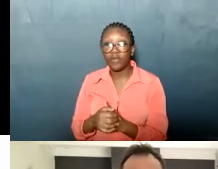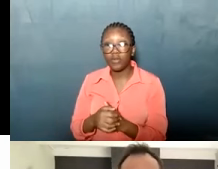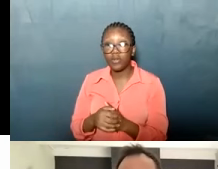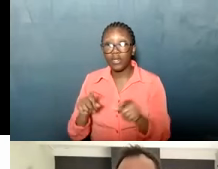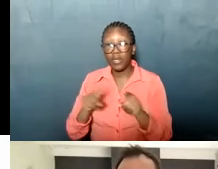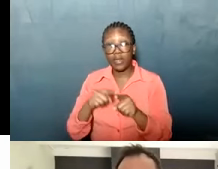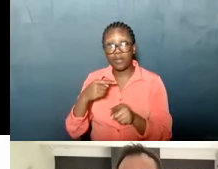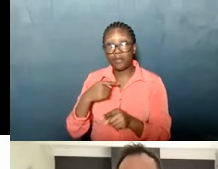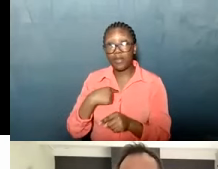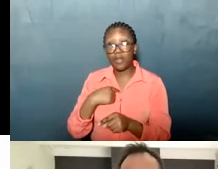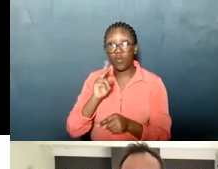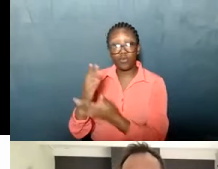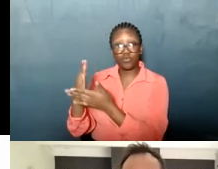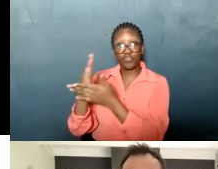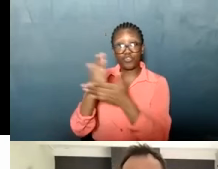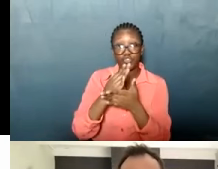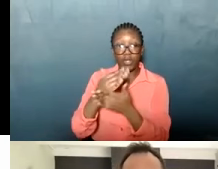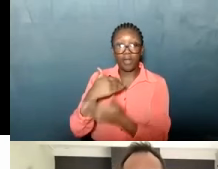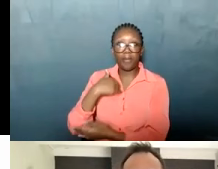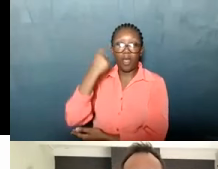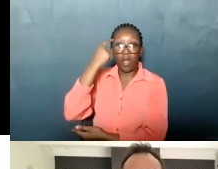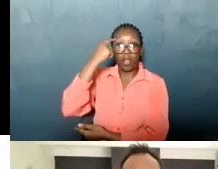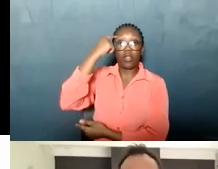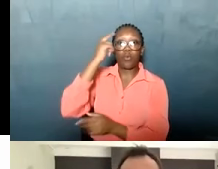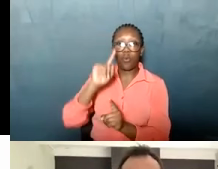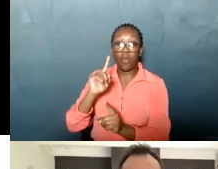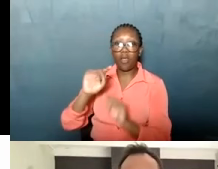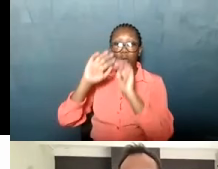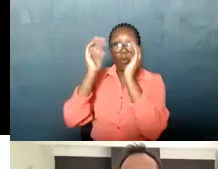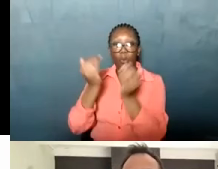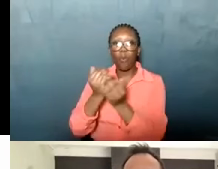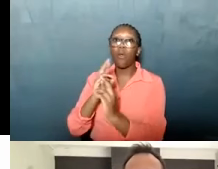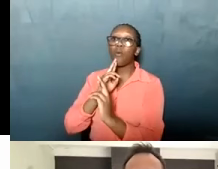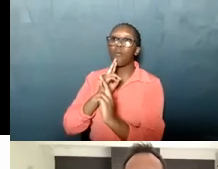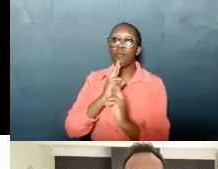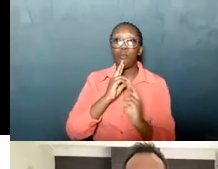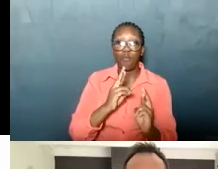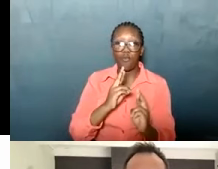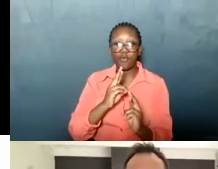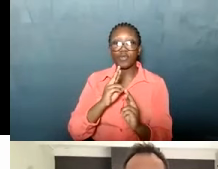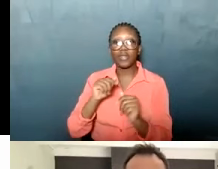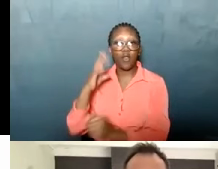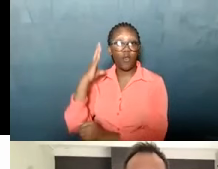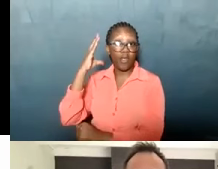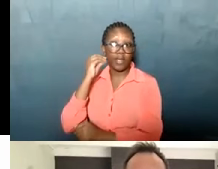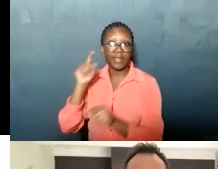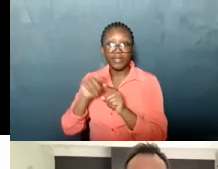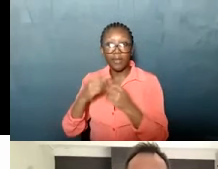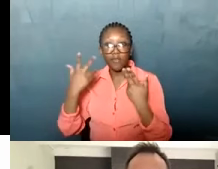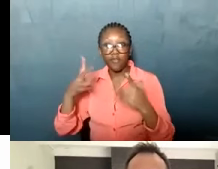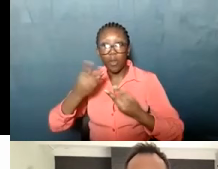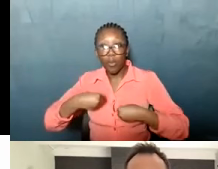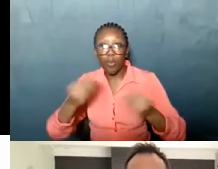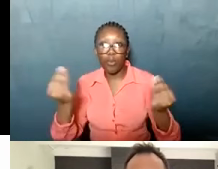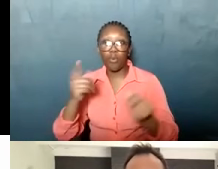sharing some thoughts on the World Report on Hearing, this very important document that was released and that you've heard quite a bit